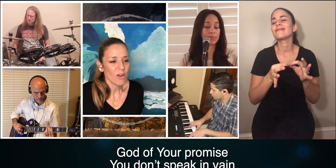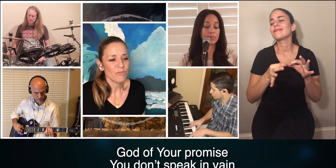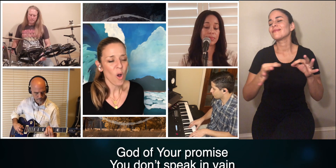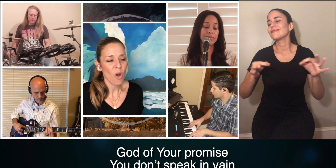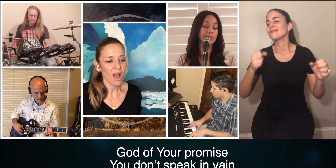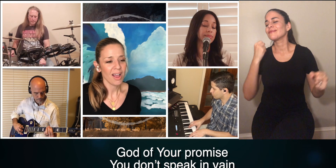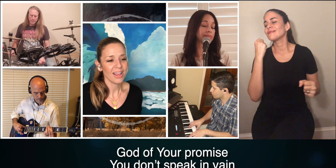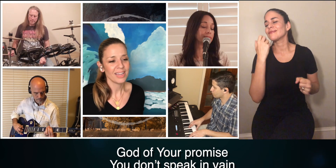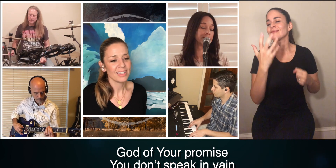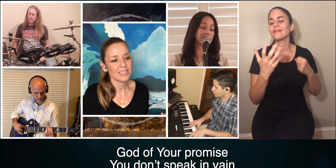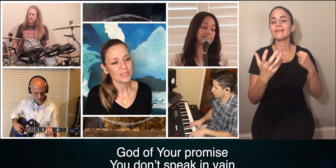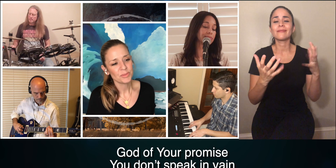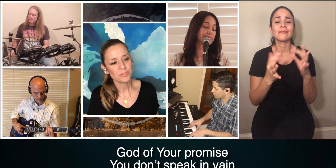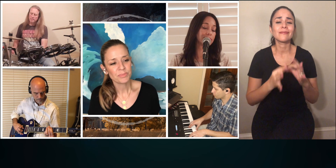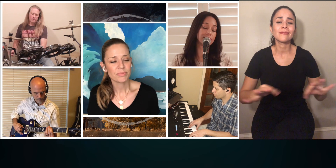your